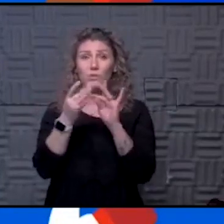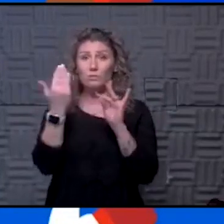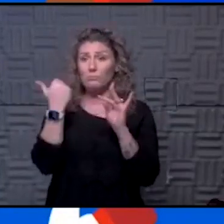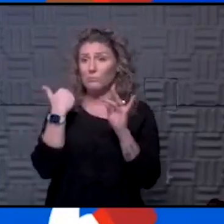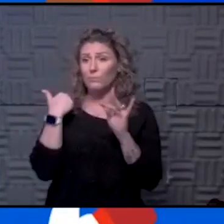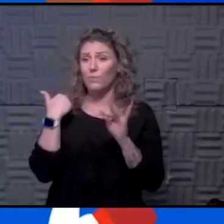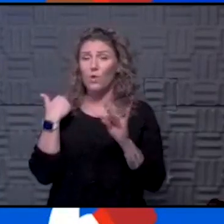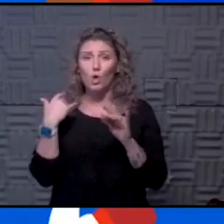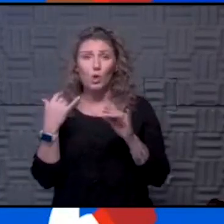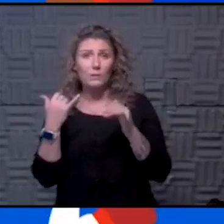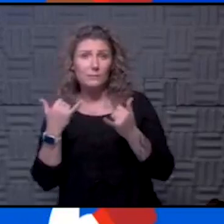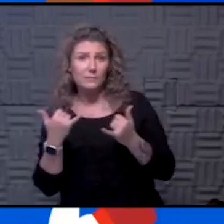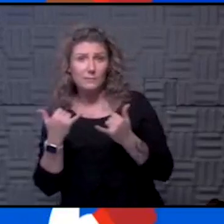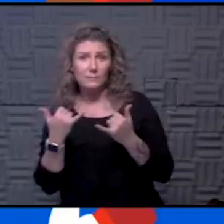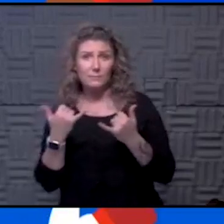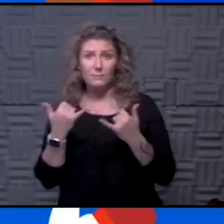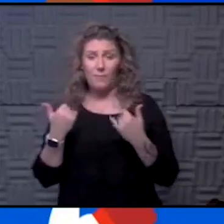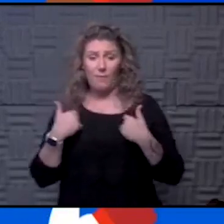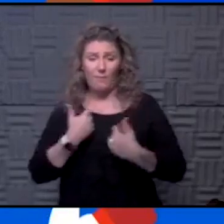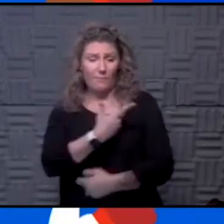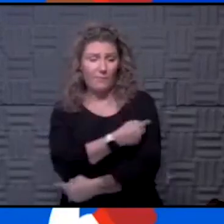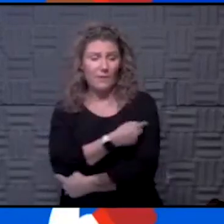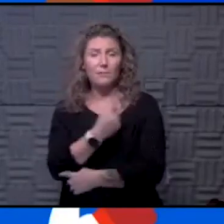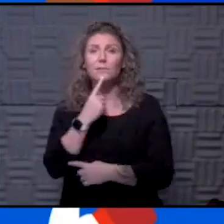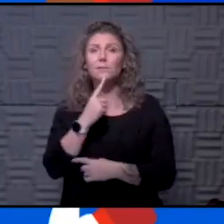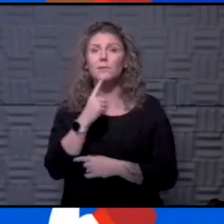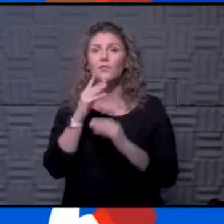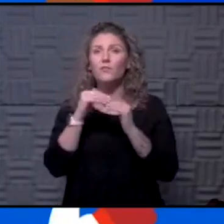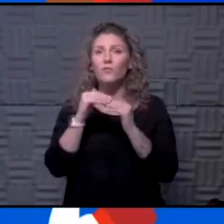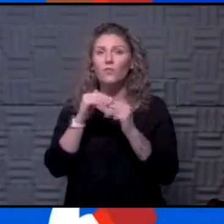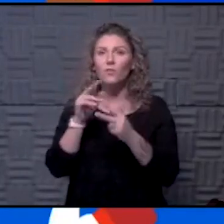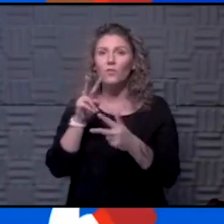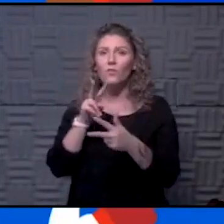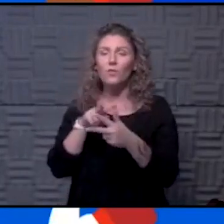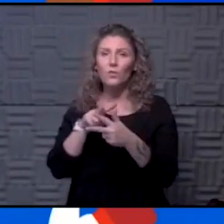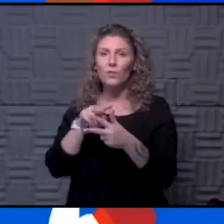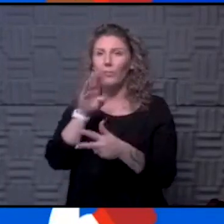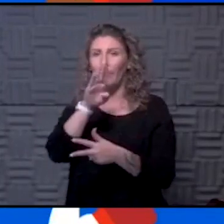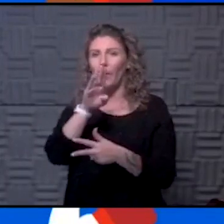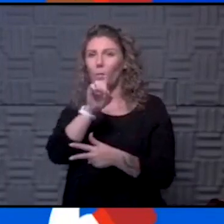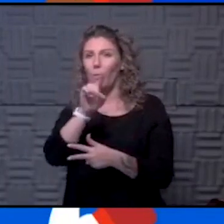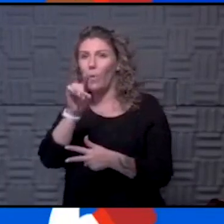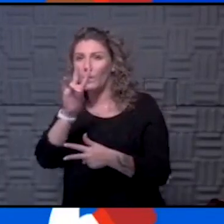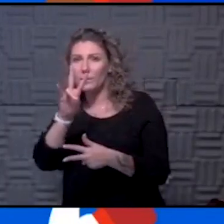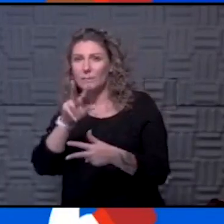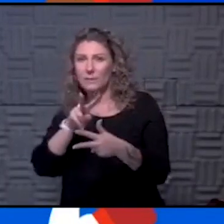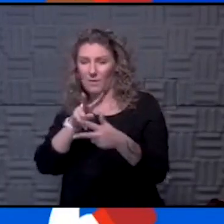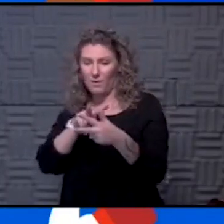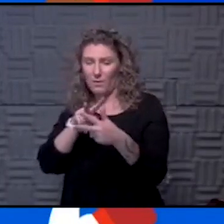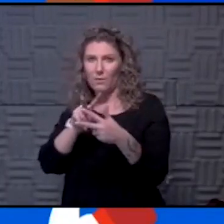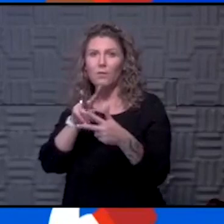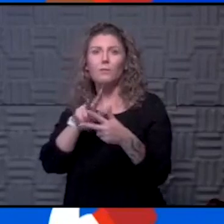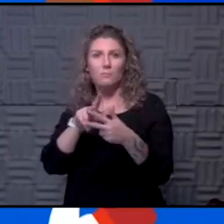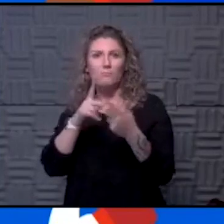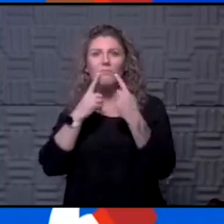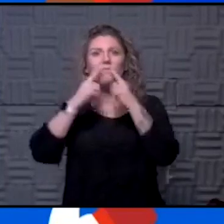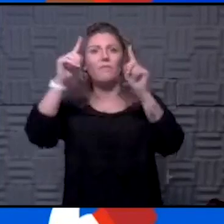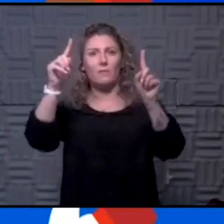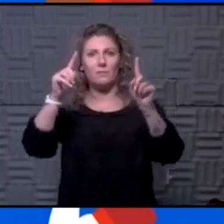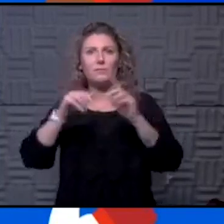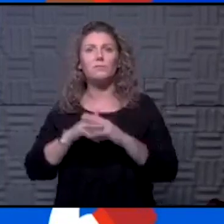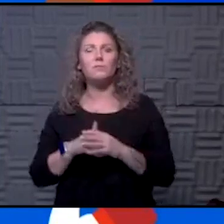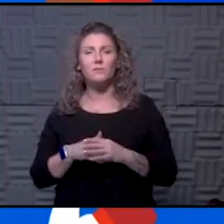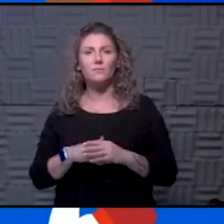the existing vaccines that we find, at least for the B117, appears to be pretty effective. There's